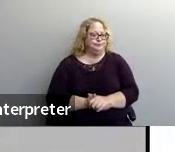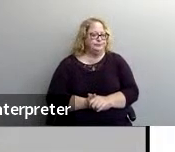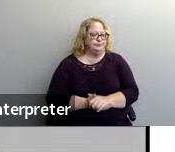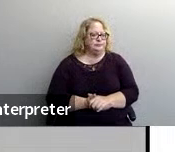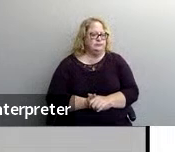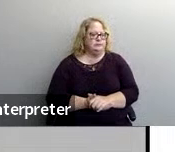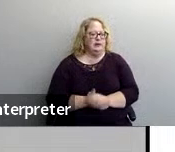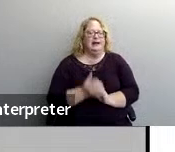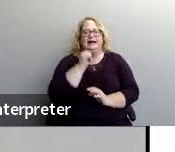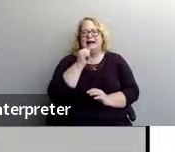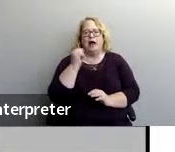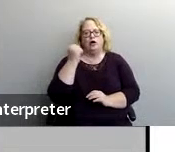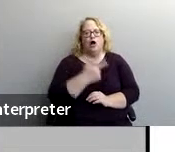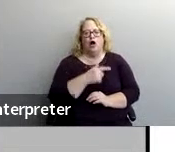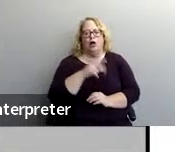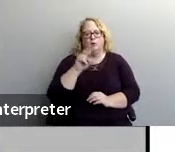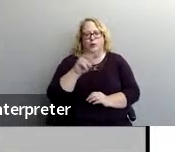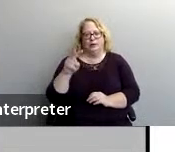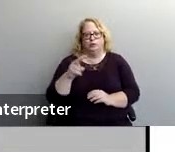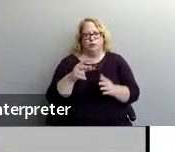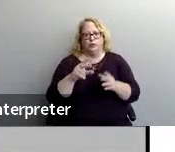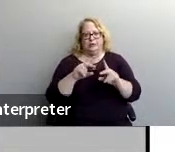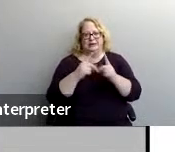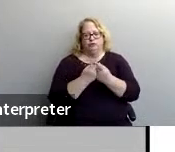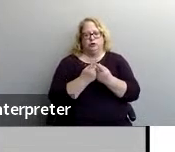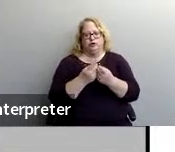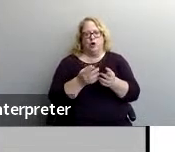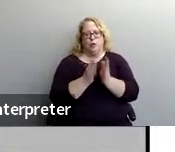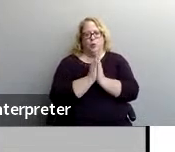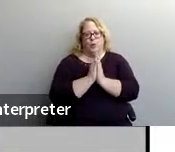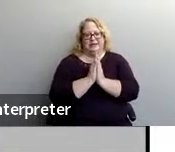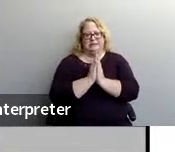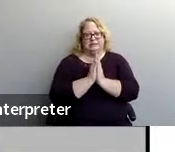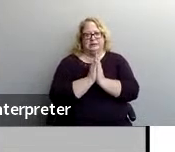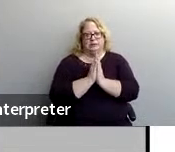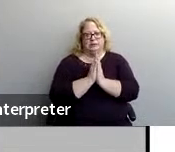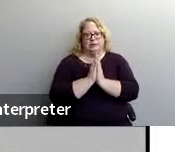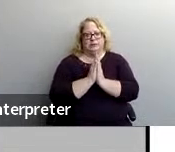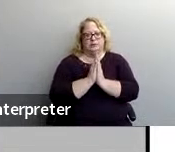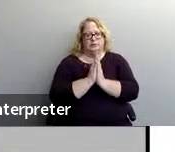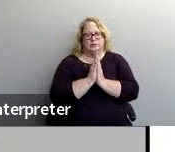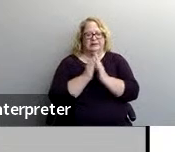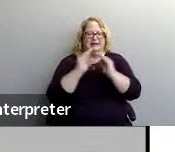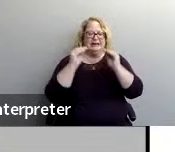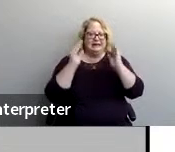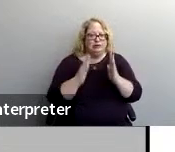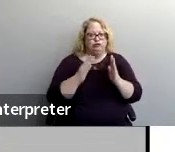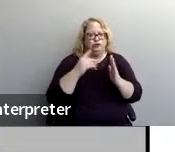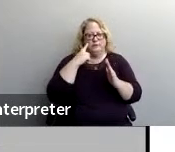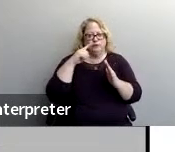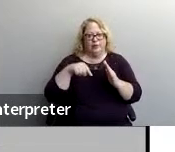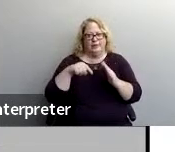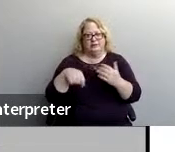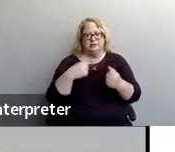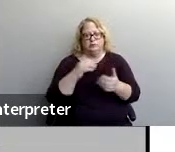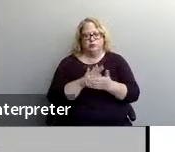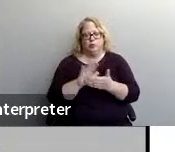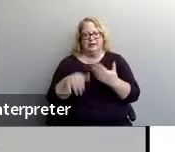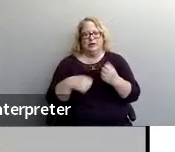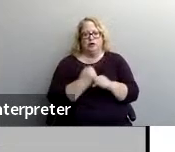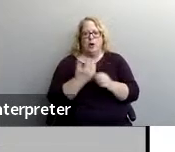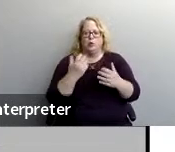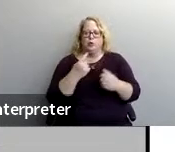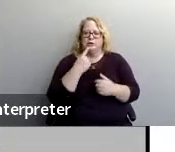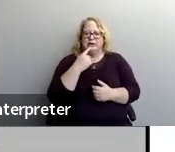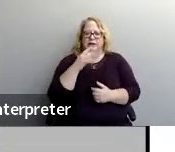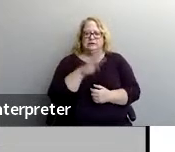Not all 22 districts are requesting teachers for this upcoming school year. I